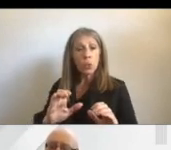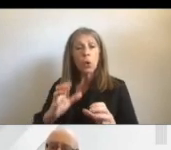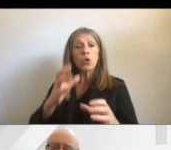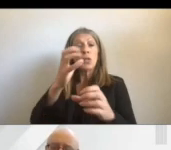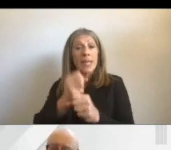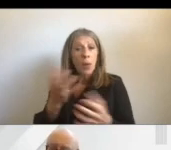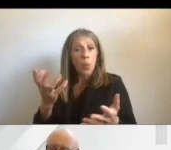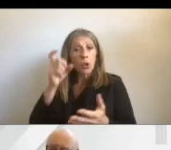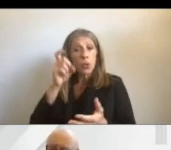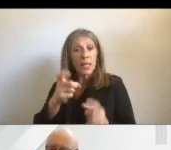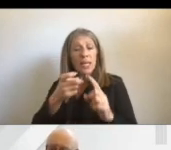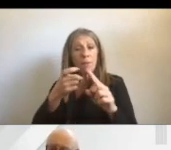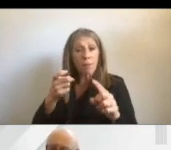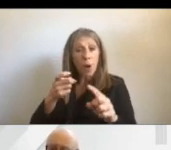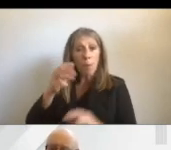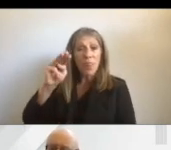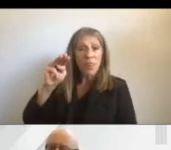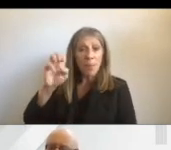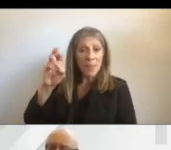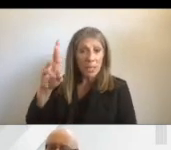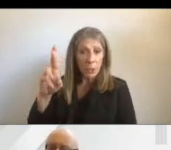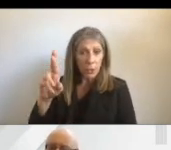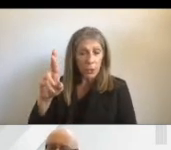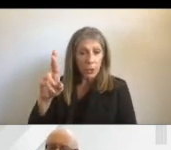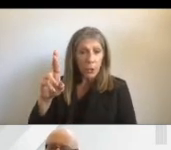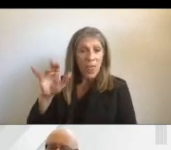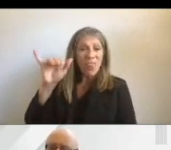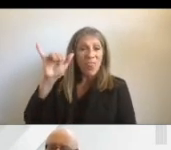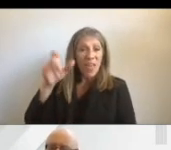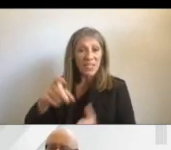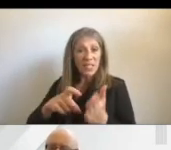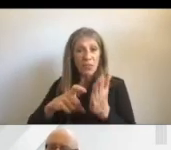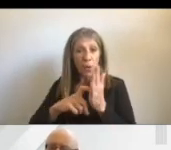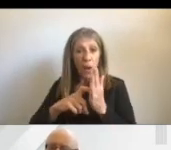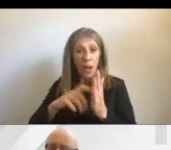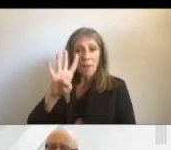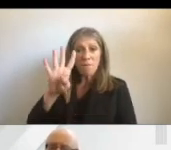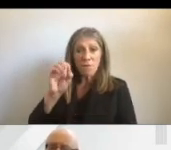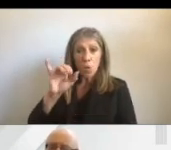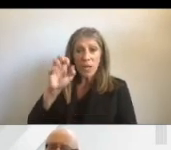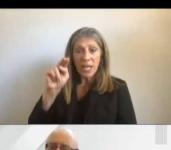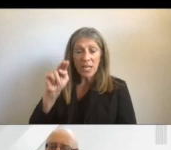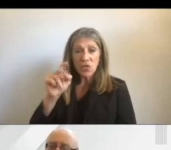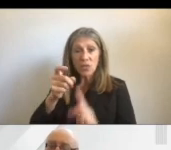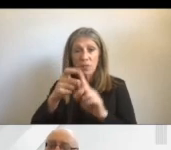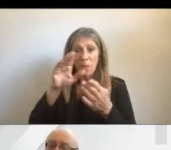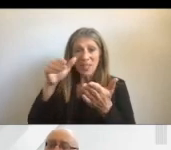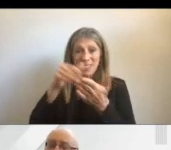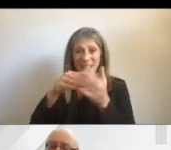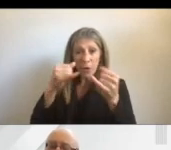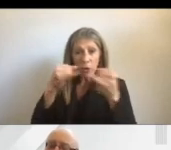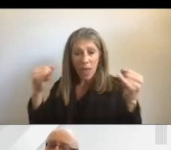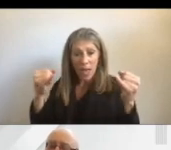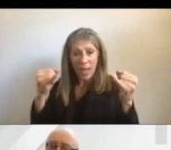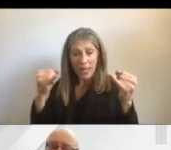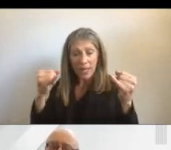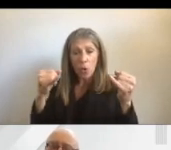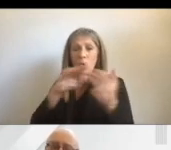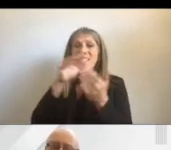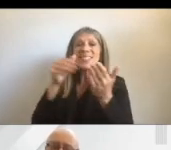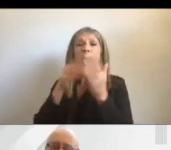parallel parking space must be free of obstructions, including parking identification signs, parking pay meters and parking pay